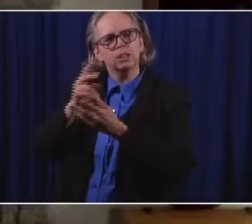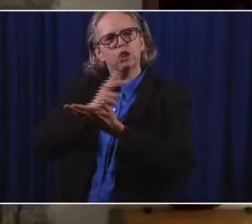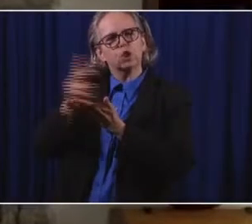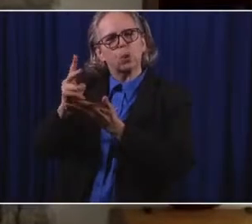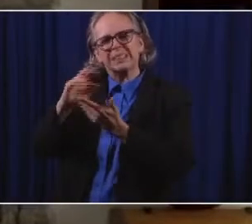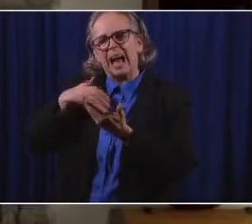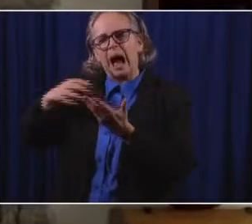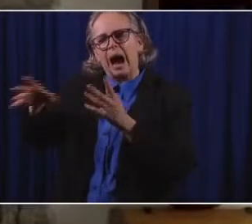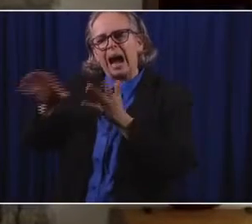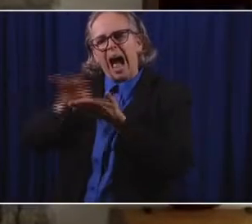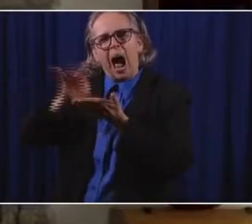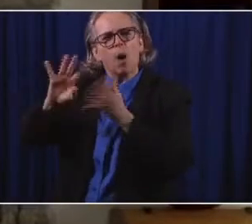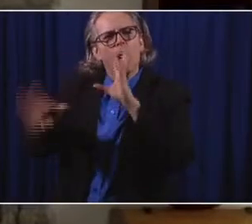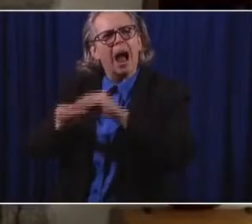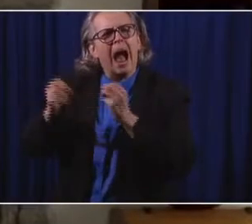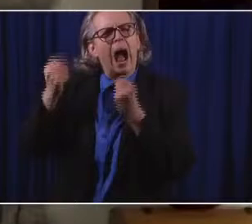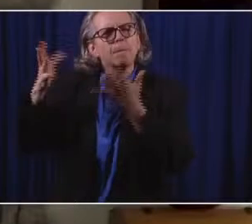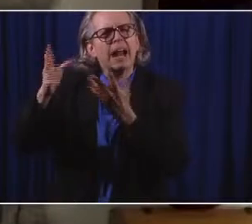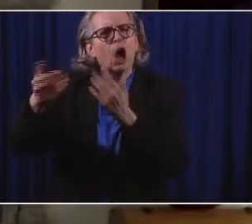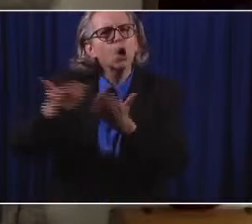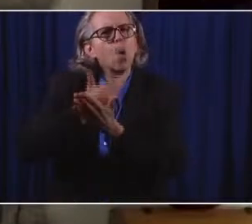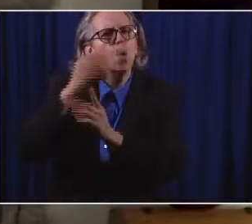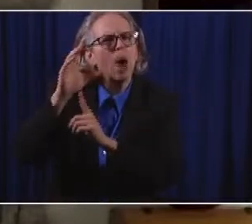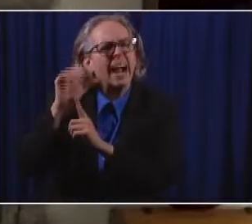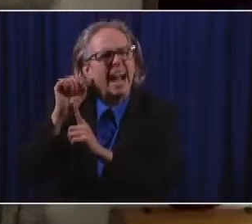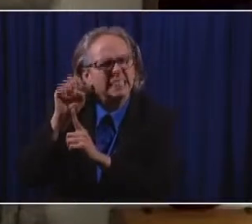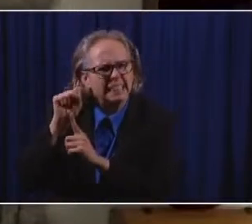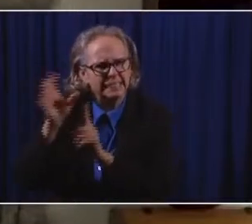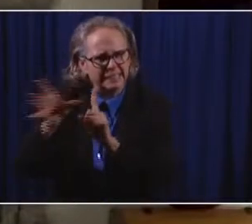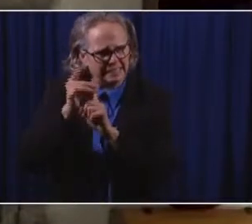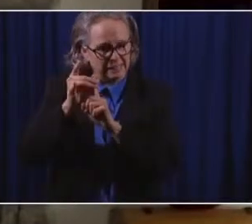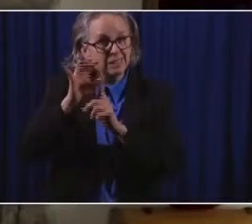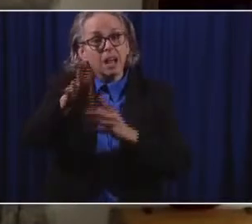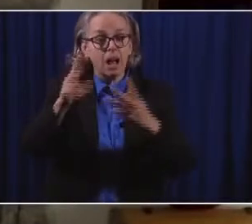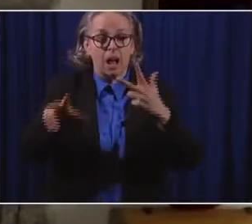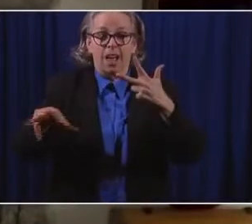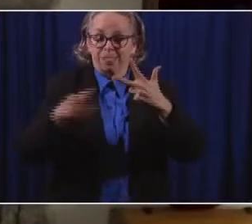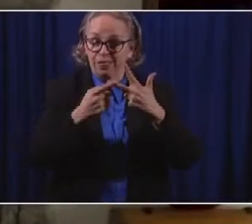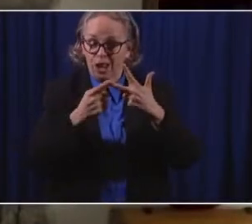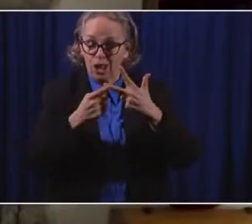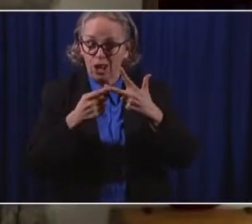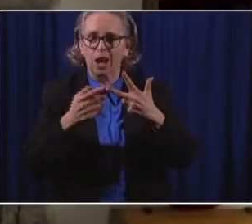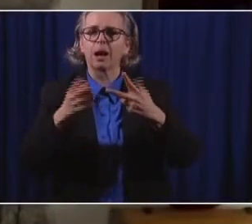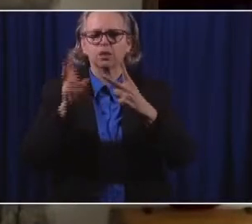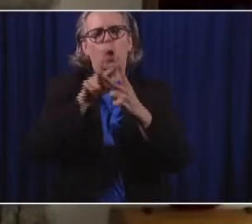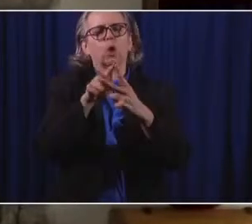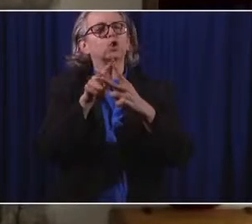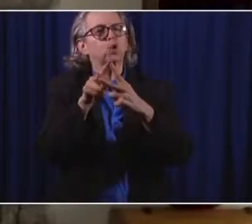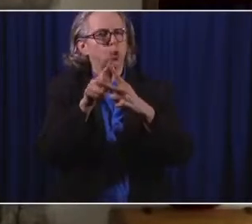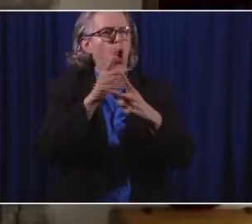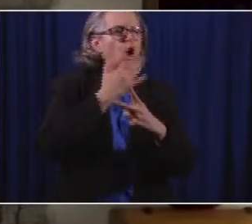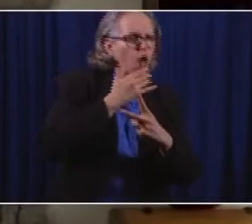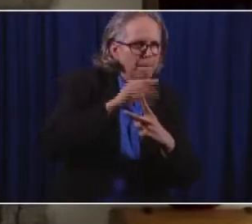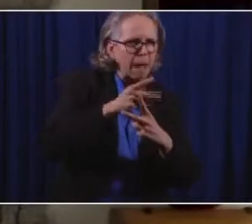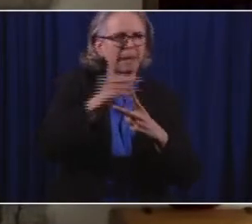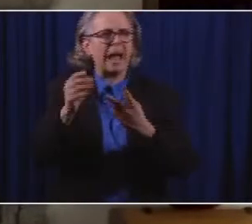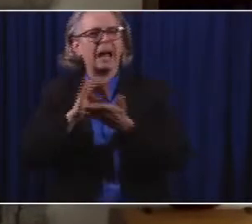what that's indicating is you got potential problems in your hospitals. That's why purple is so important.